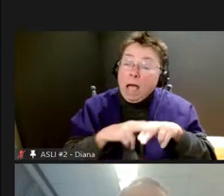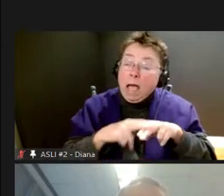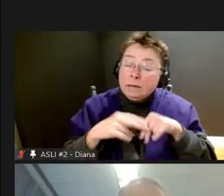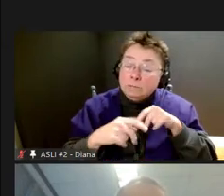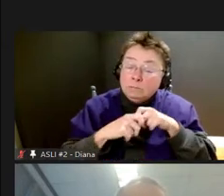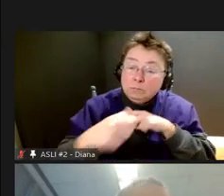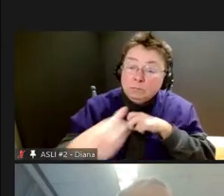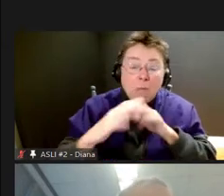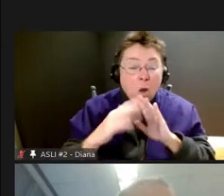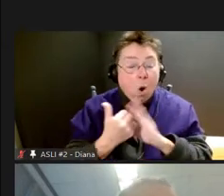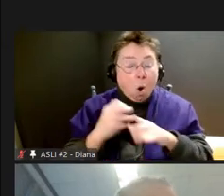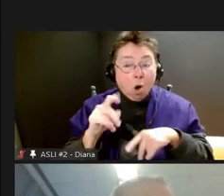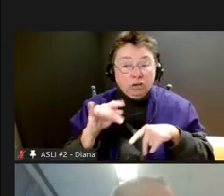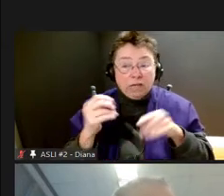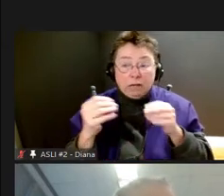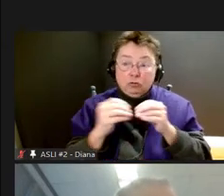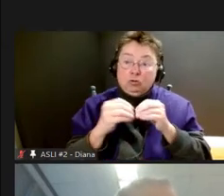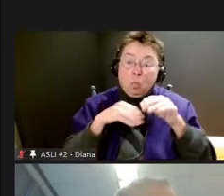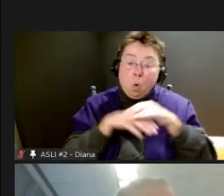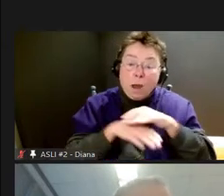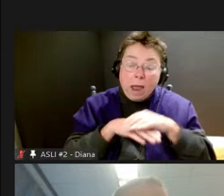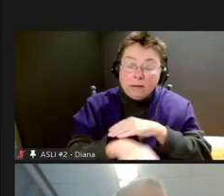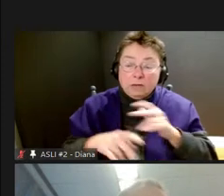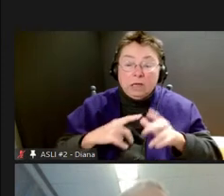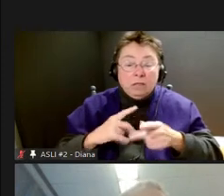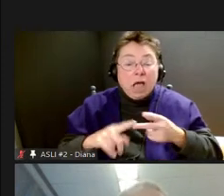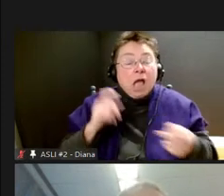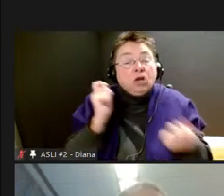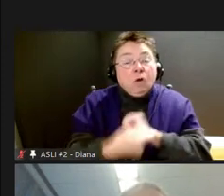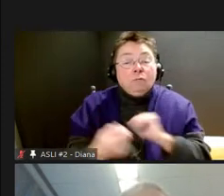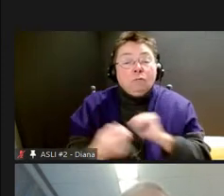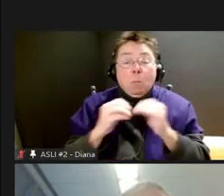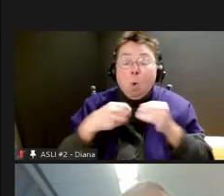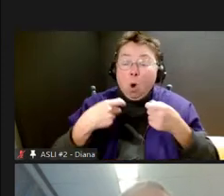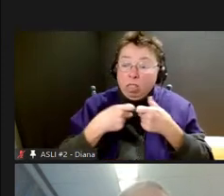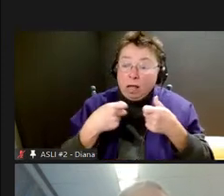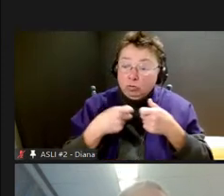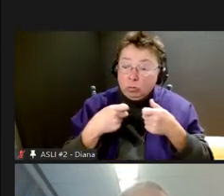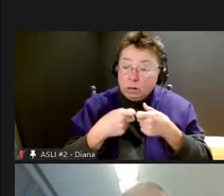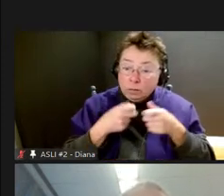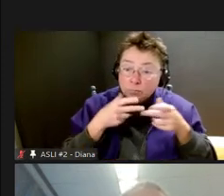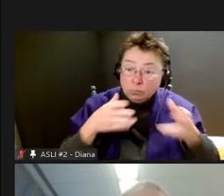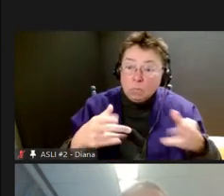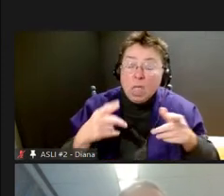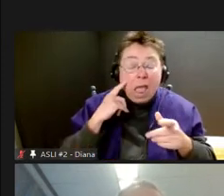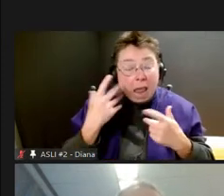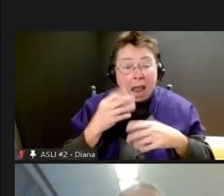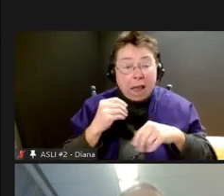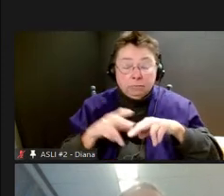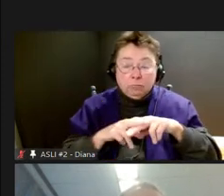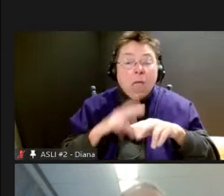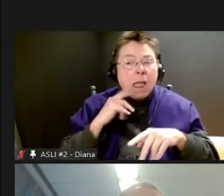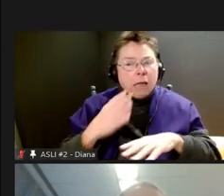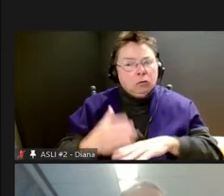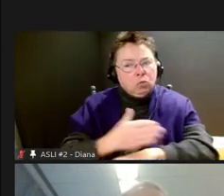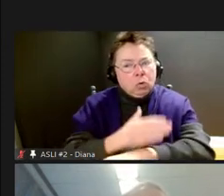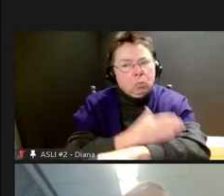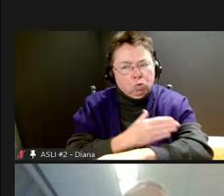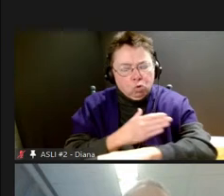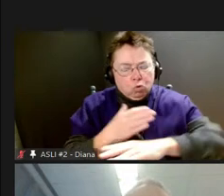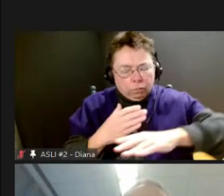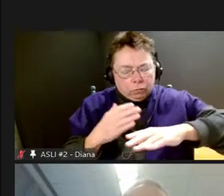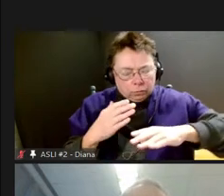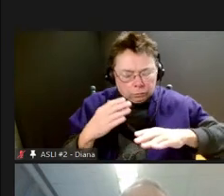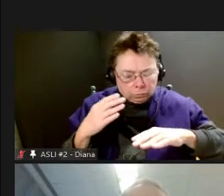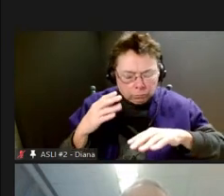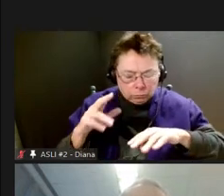Stations Accessibility Program, conversion to an electric bus fleet, and bus and rail fleet modernization. The funding sources